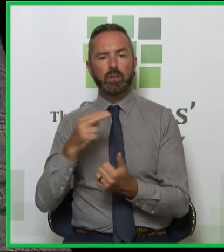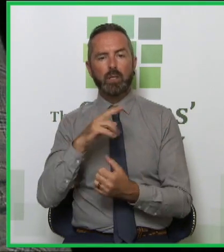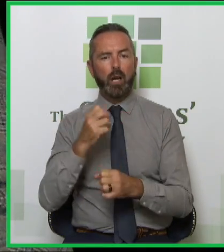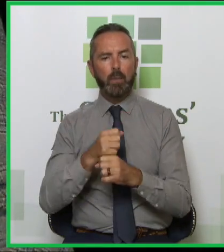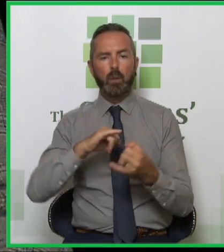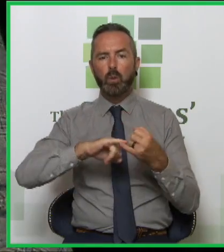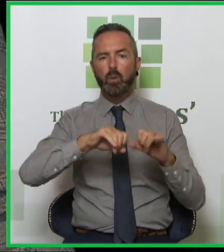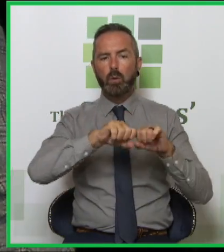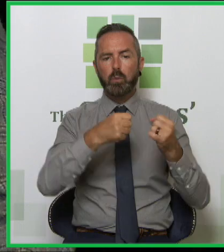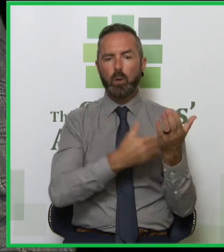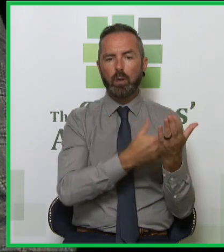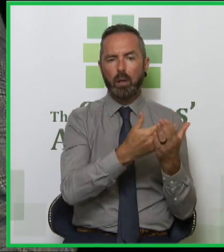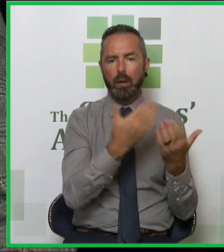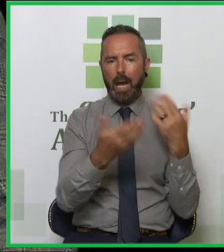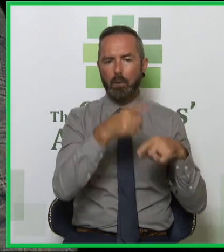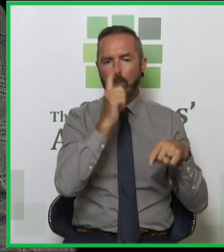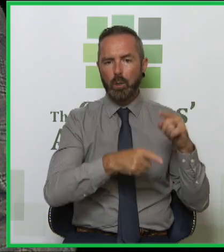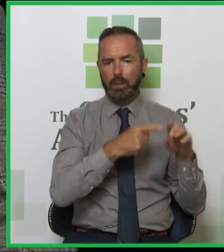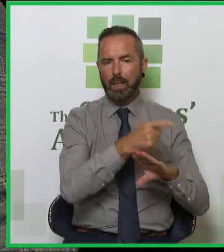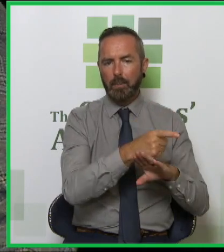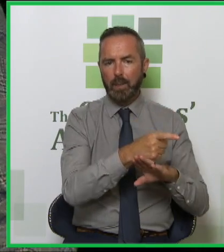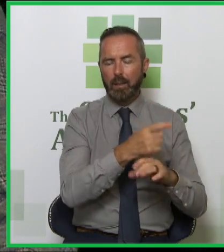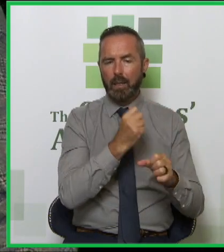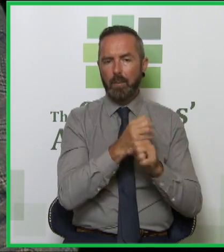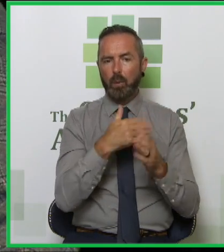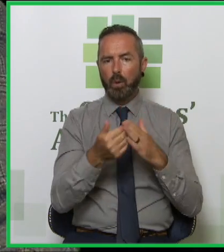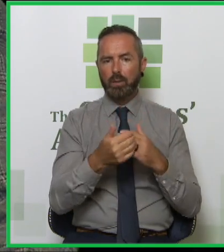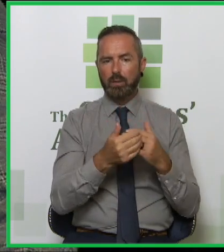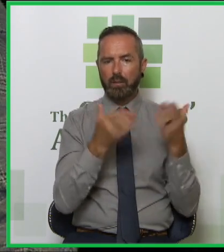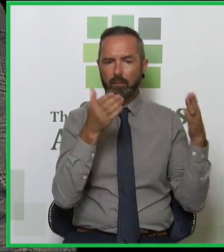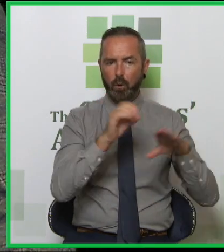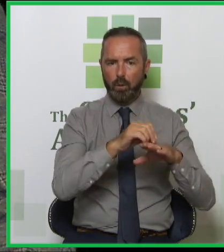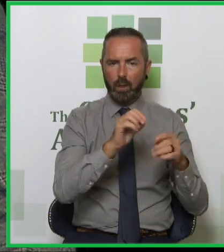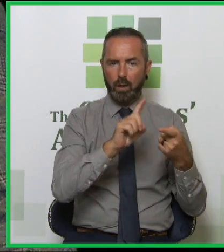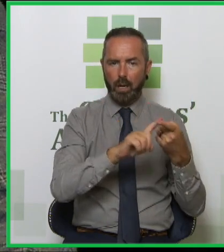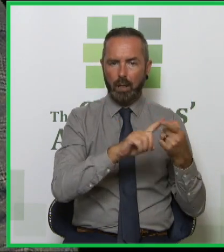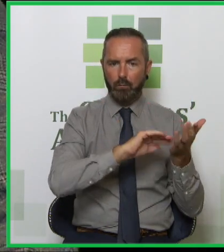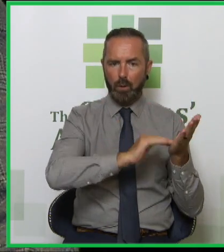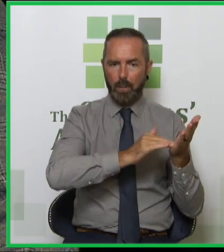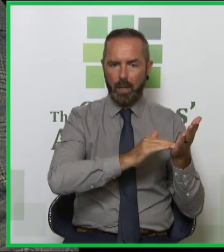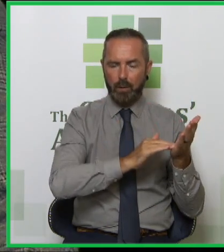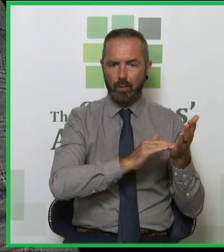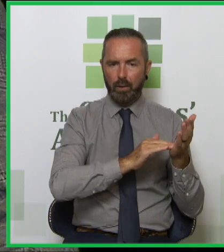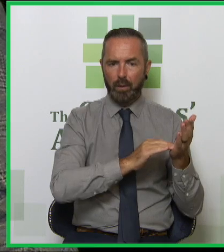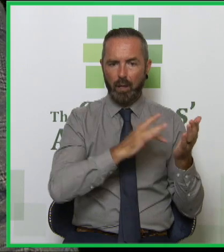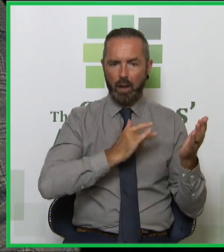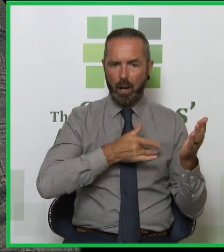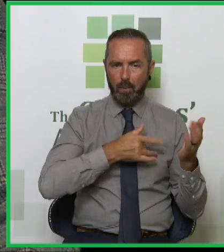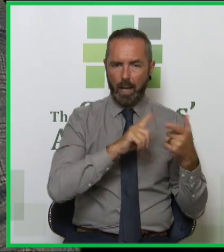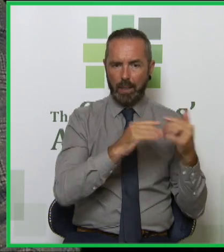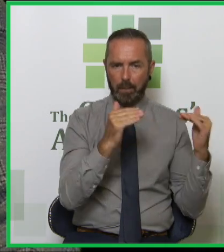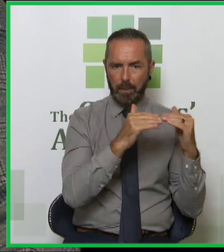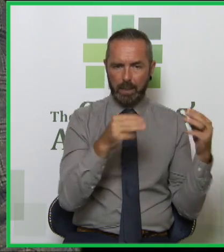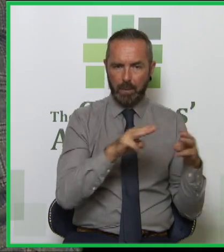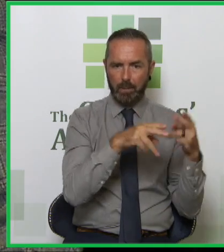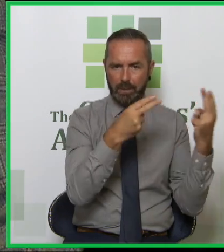who broke the law, how do we punish them. It's about addressing and repairing harm and meeting people's needs. And what the